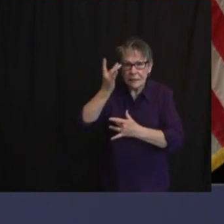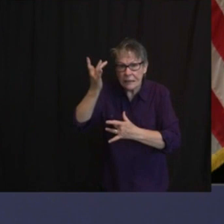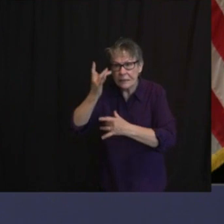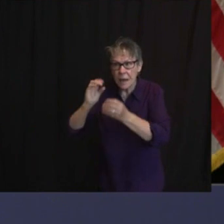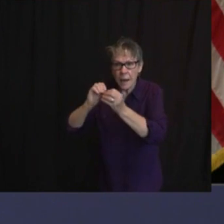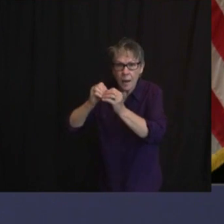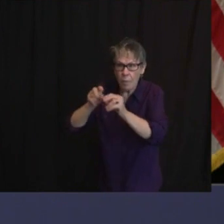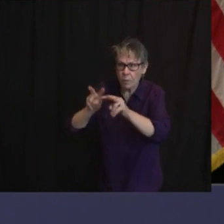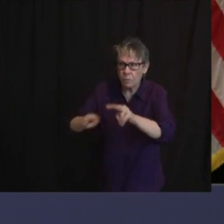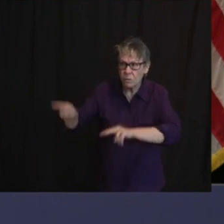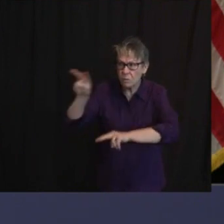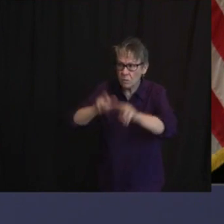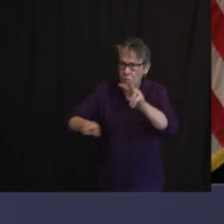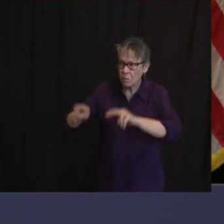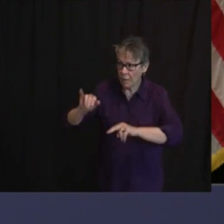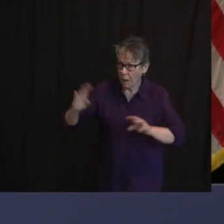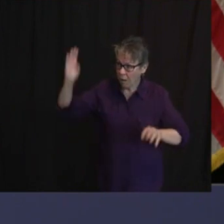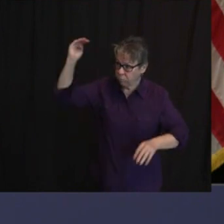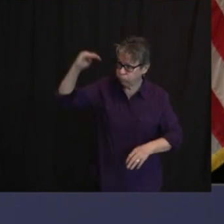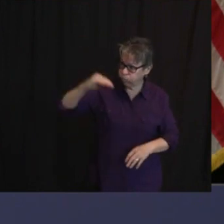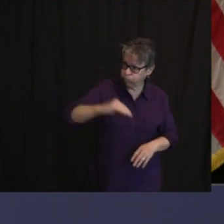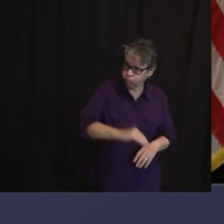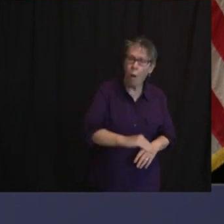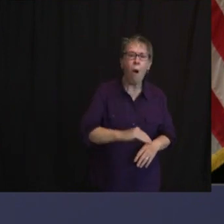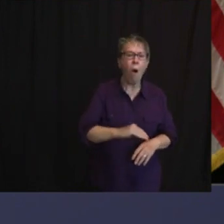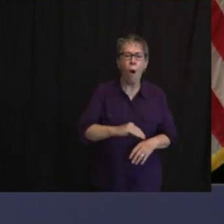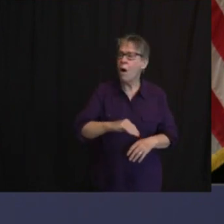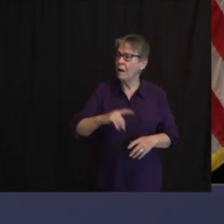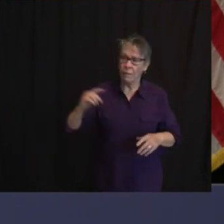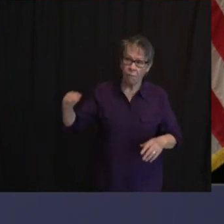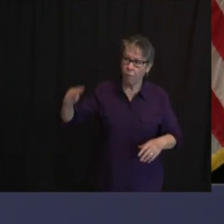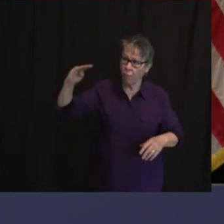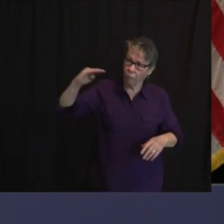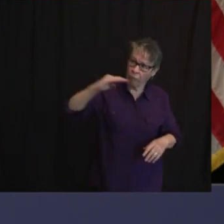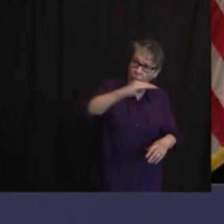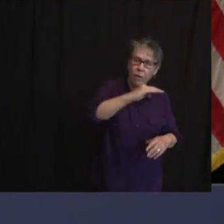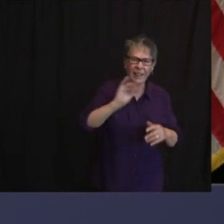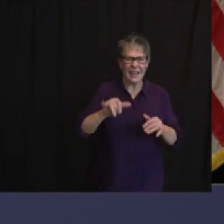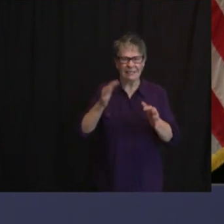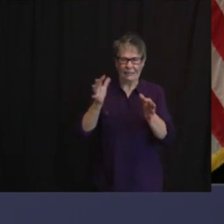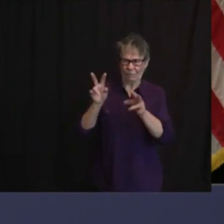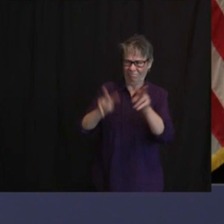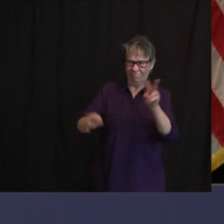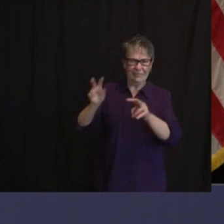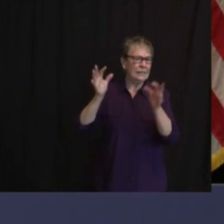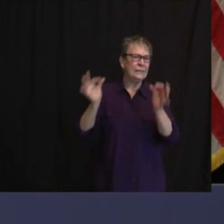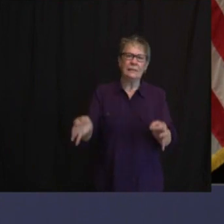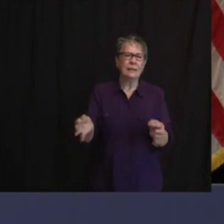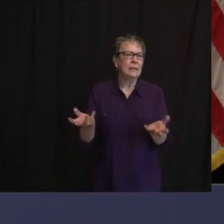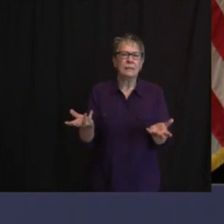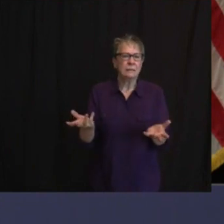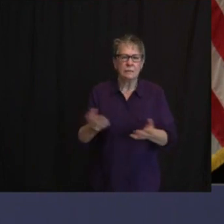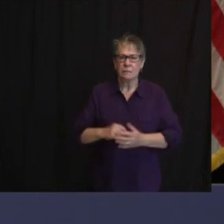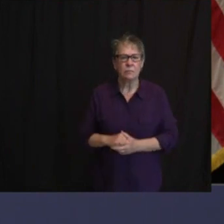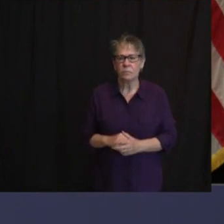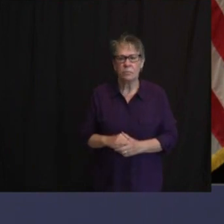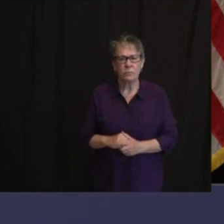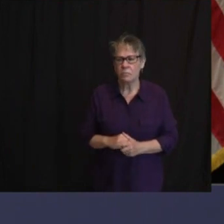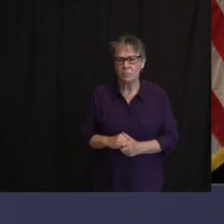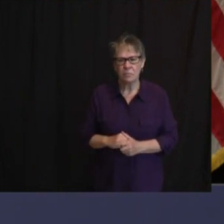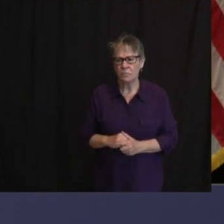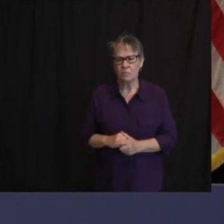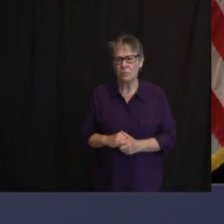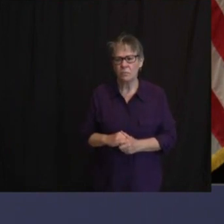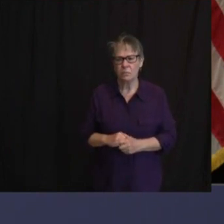You obviously didn't see that Ben Bernanke was on there as George W. Bush's representative running the Federal Reserve. So we've got people from all spectrums, both in